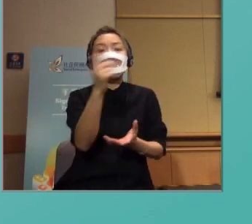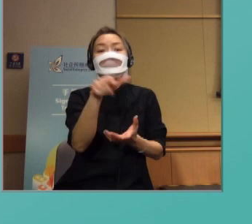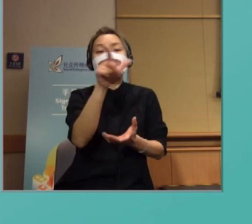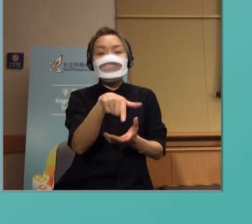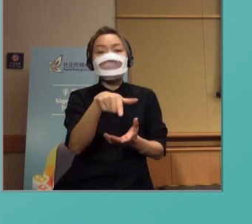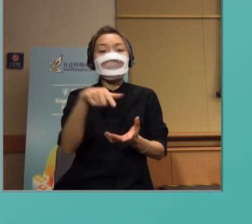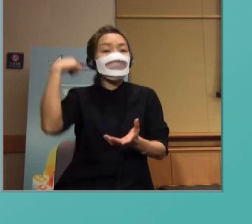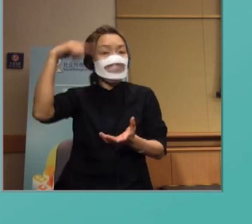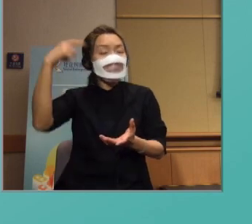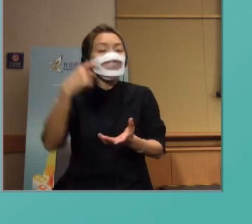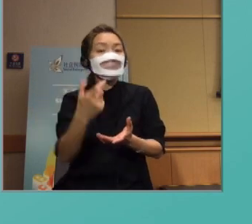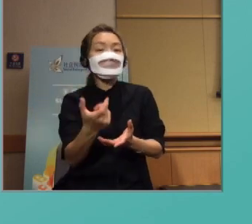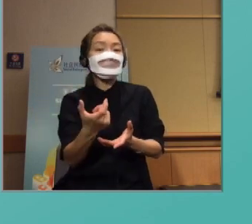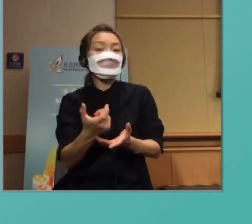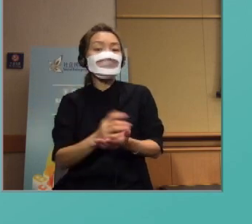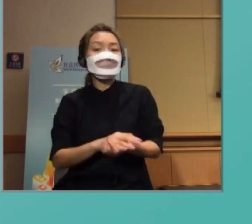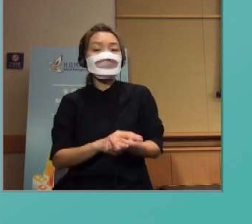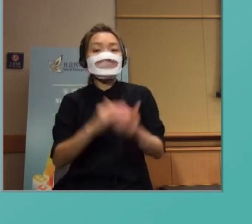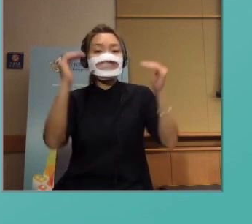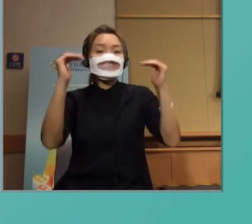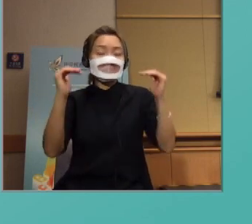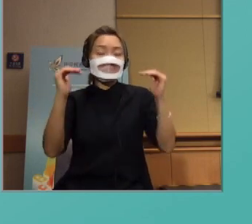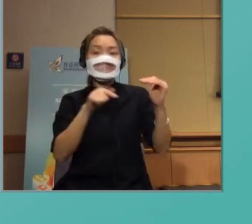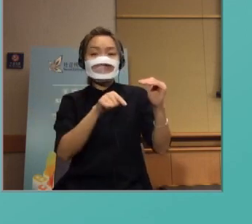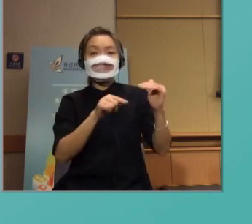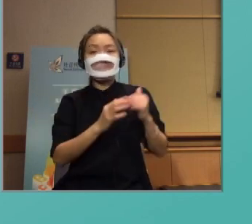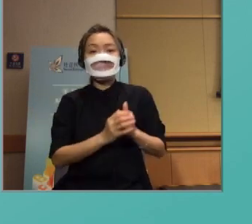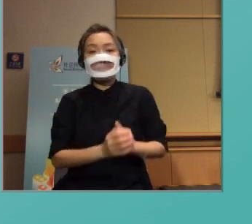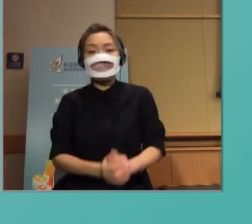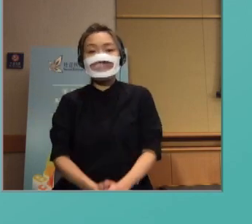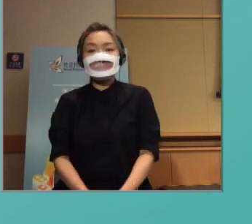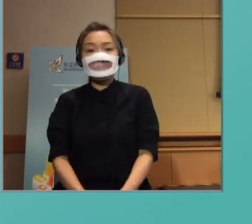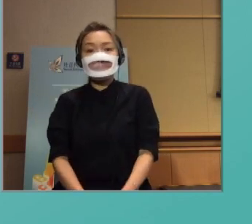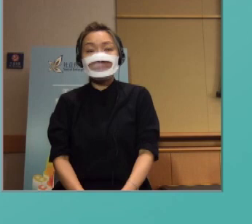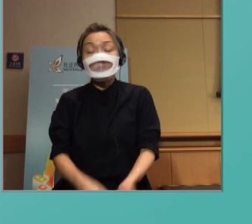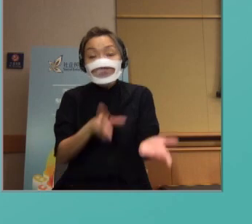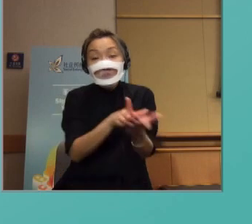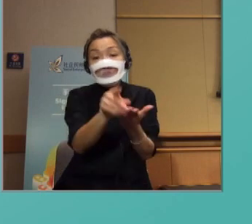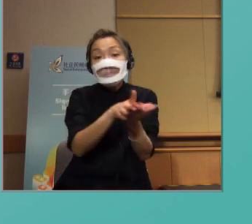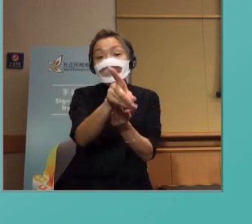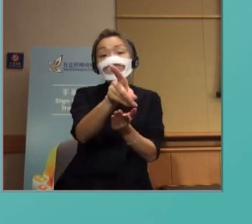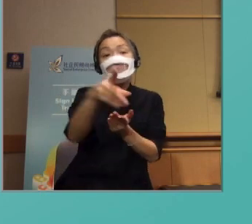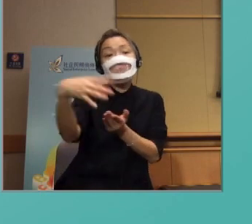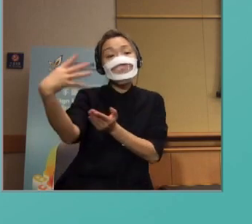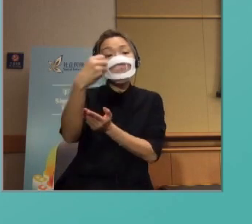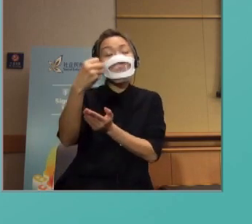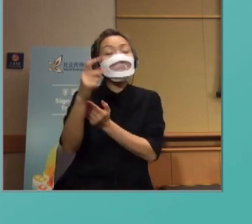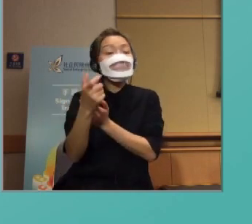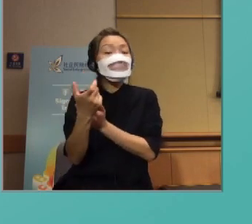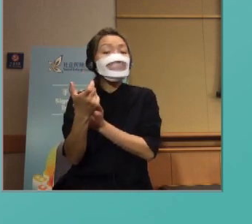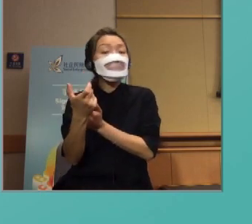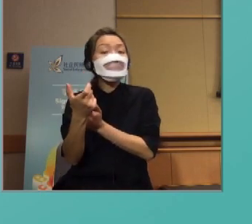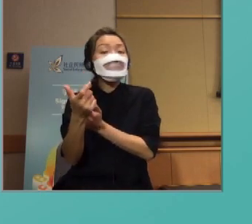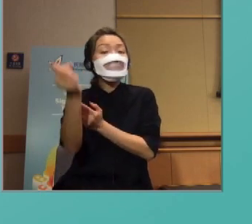That went to charity as well. So in the same way that they can benefit artists or teachers, also for charity projects, they can create